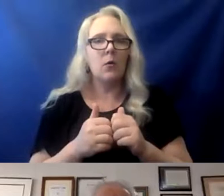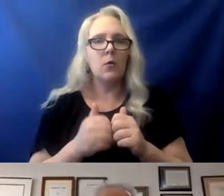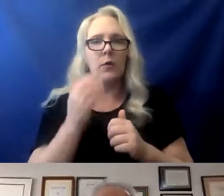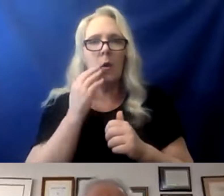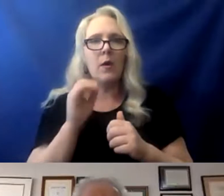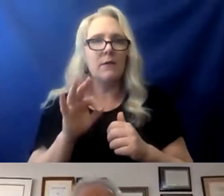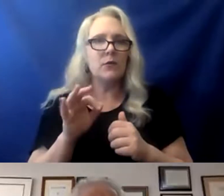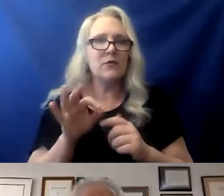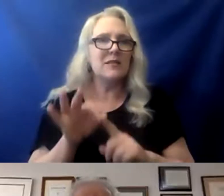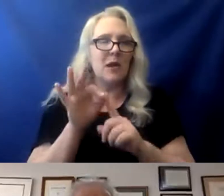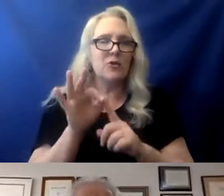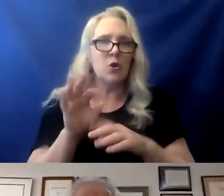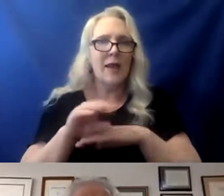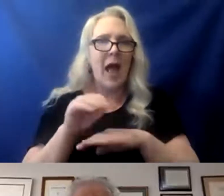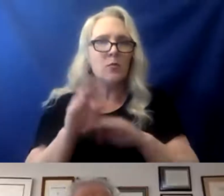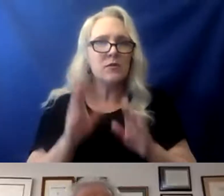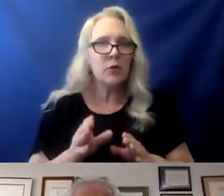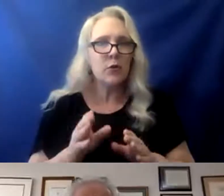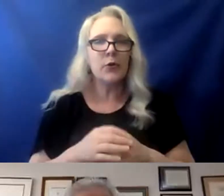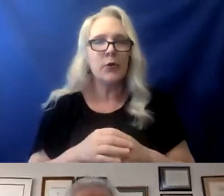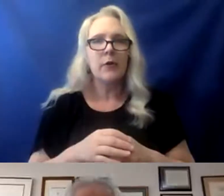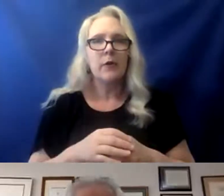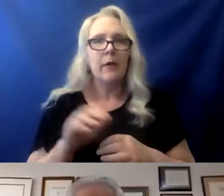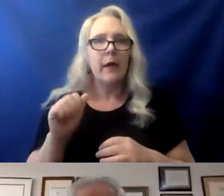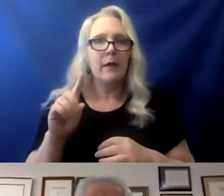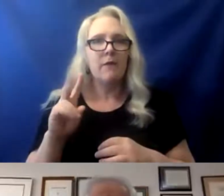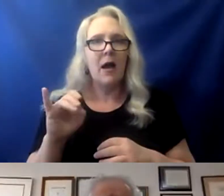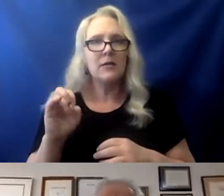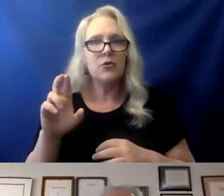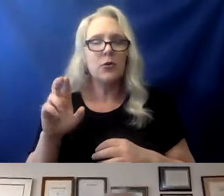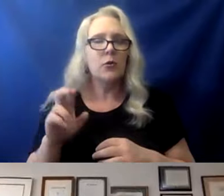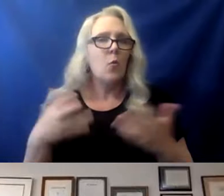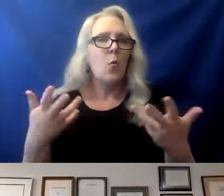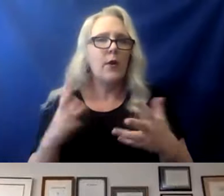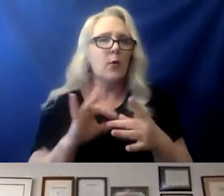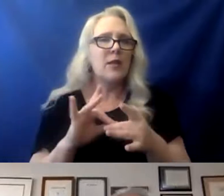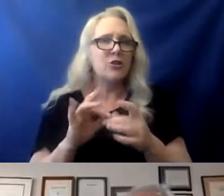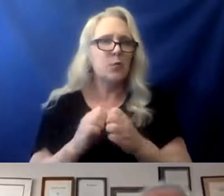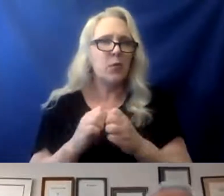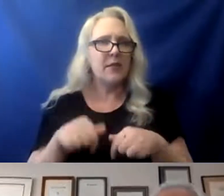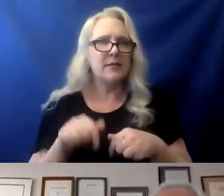governor's office? I mean, what are the relationships and with this impact group?